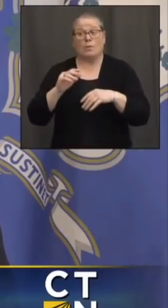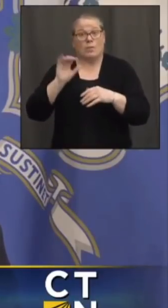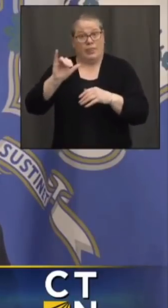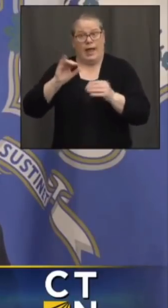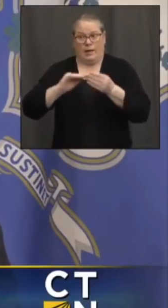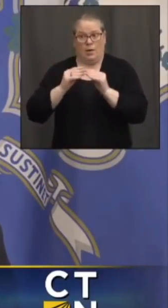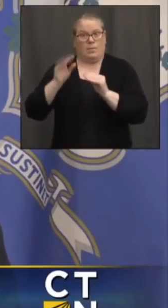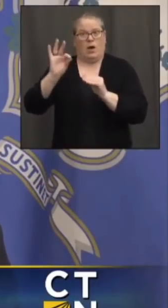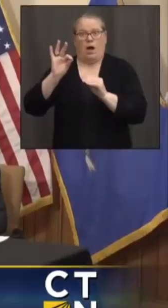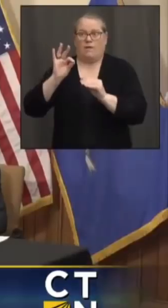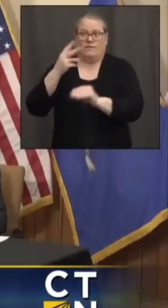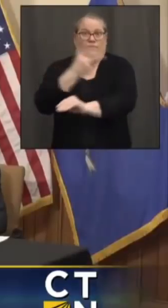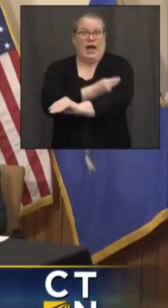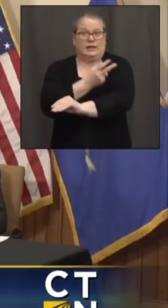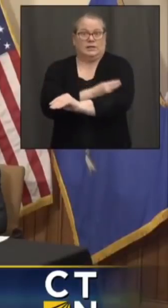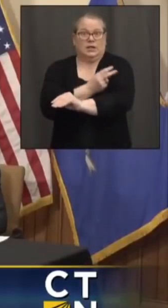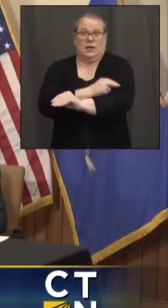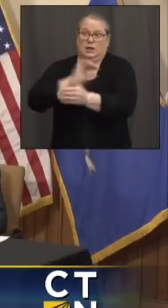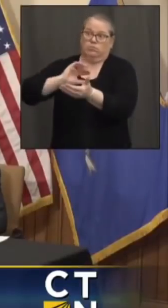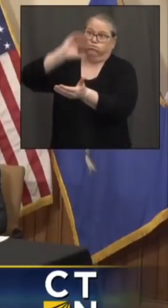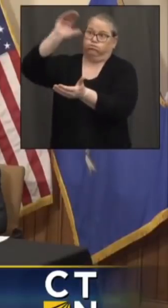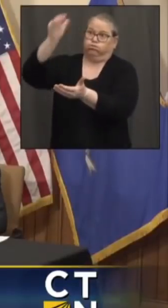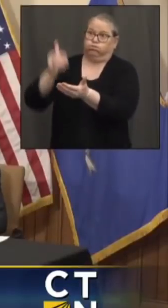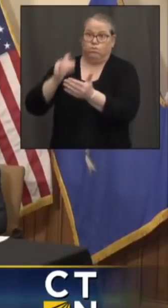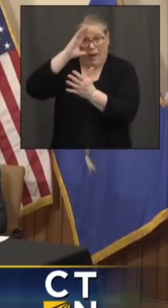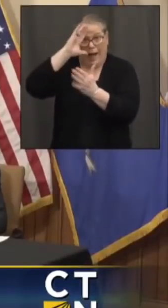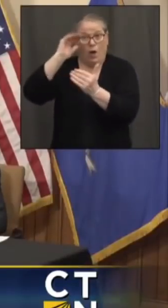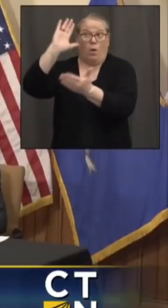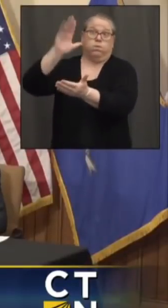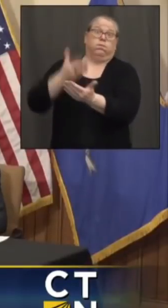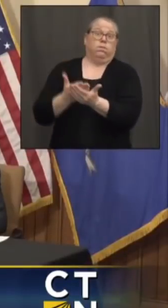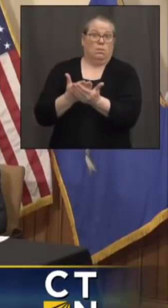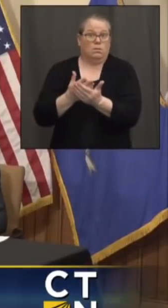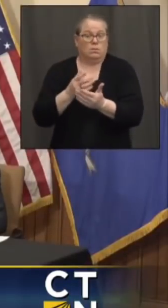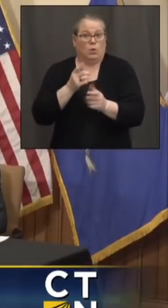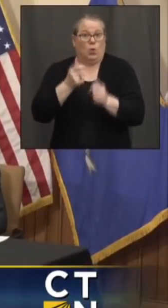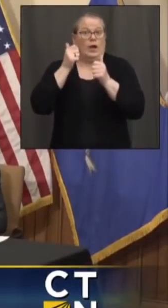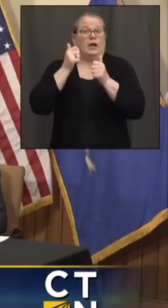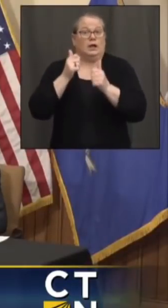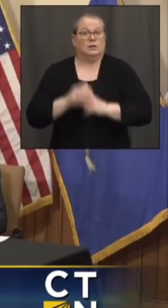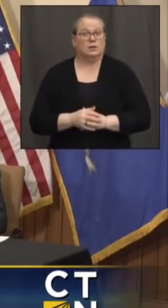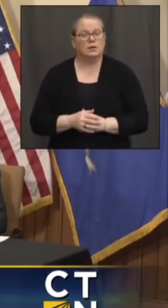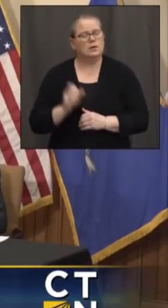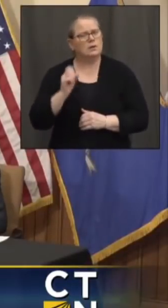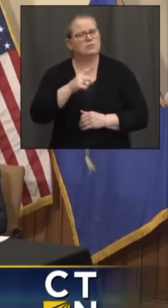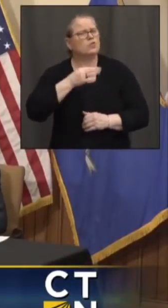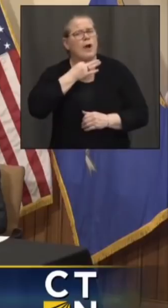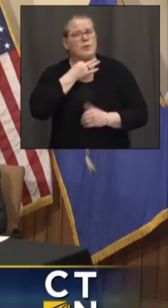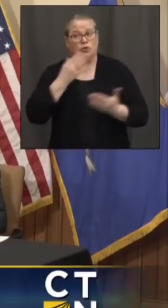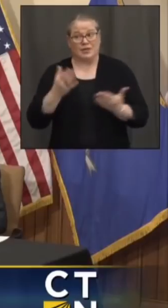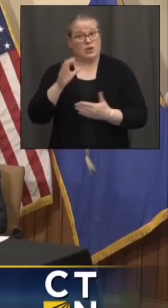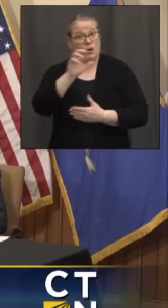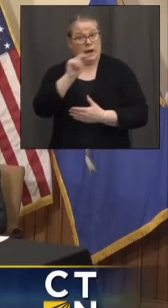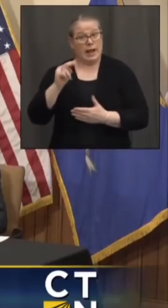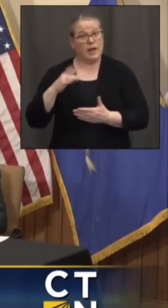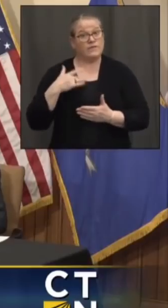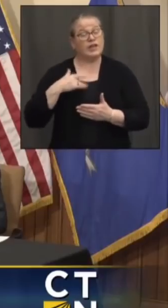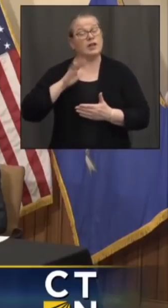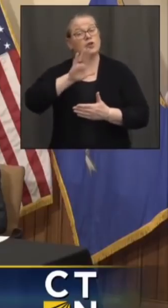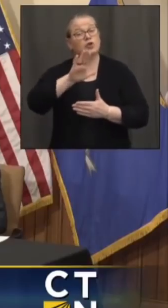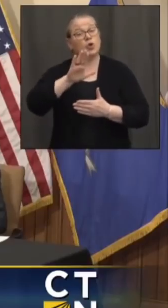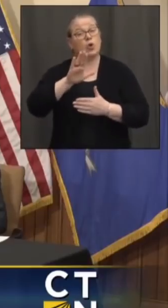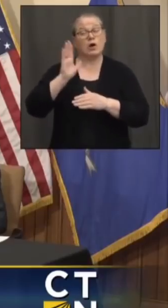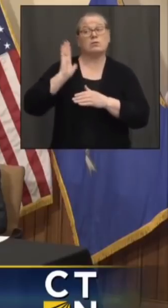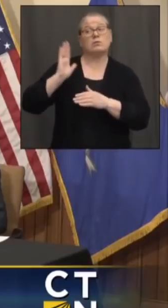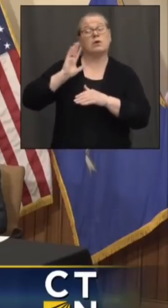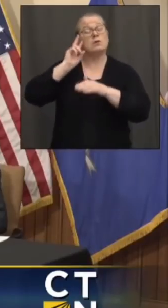can. Would you say overall we're on schedule or ahead of schedule from what you were